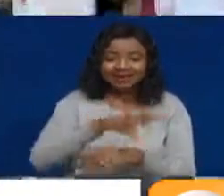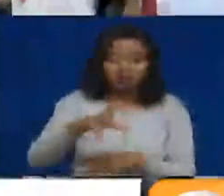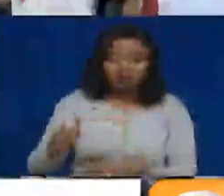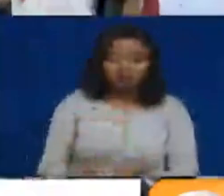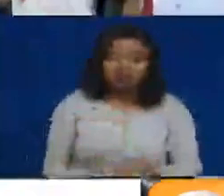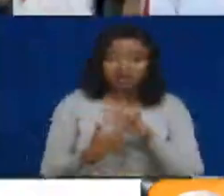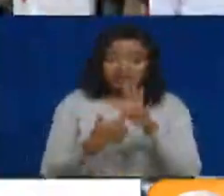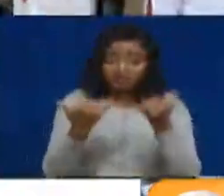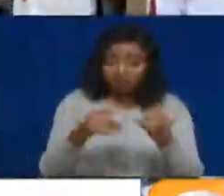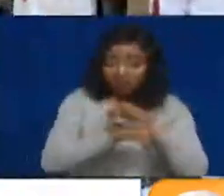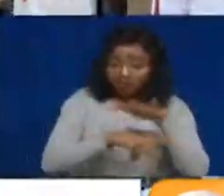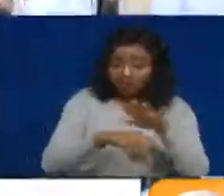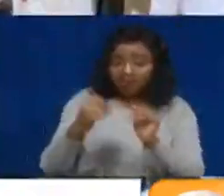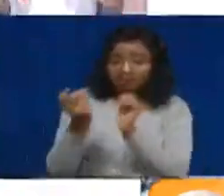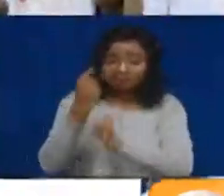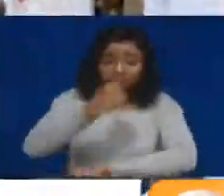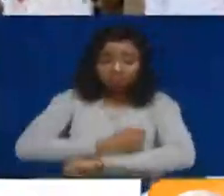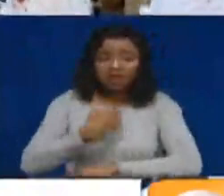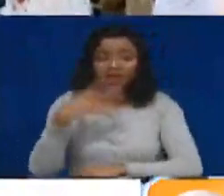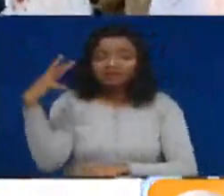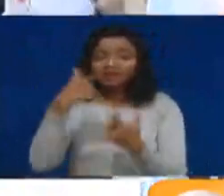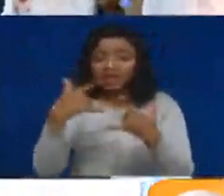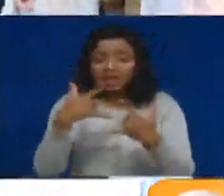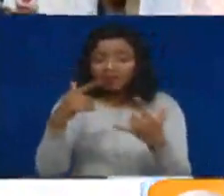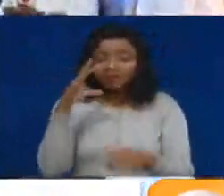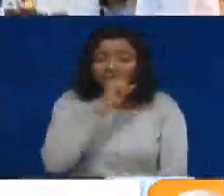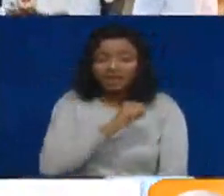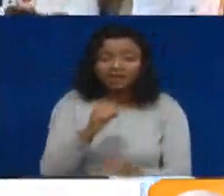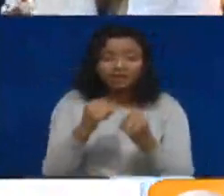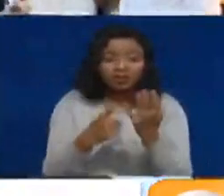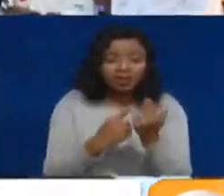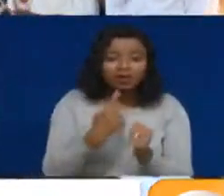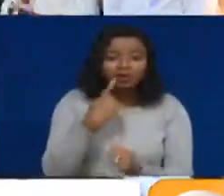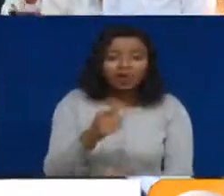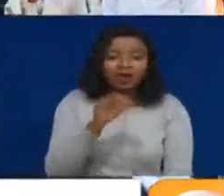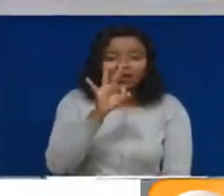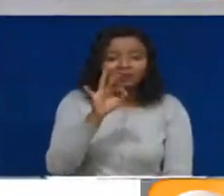public primary and secondary schools stands at 103,000.